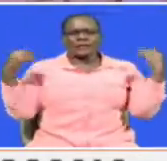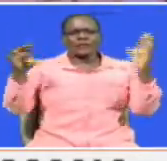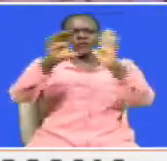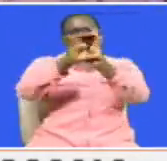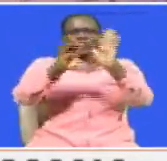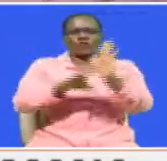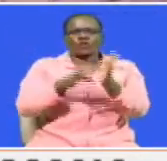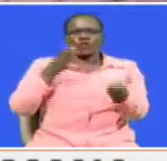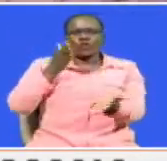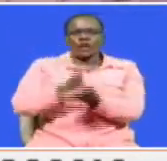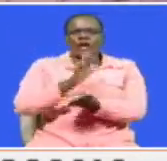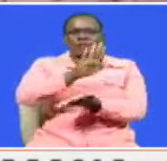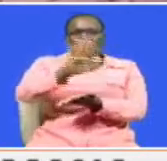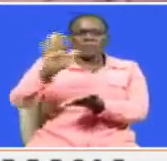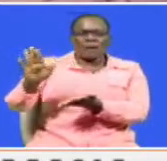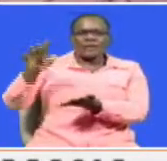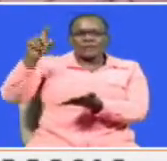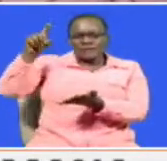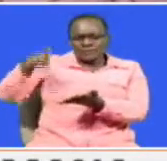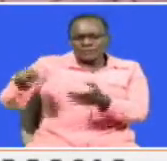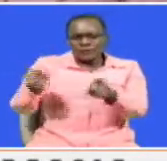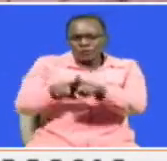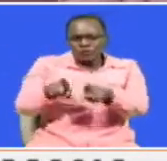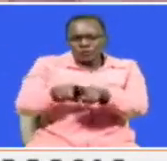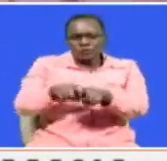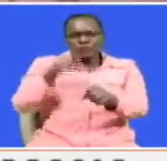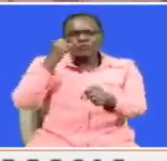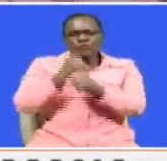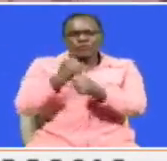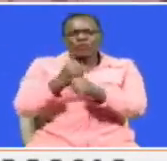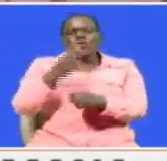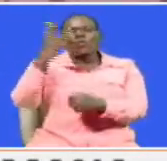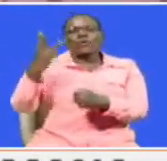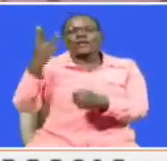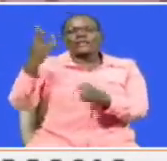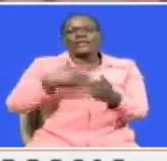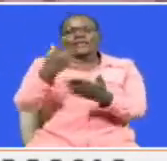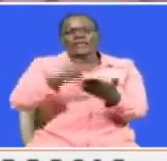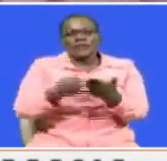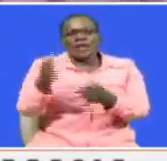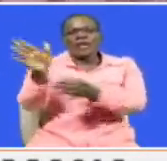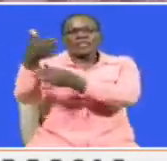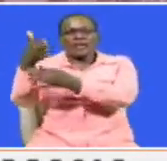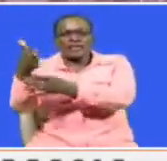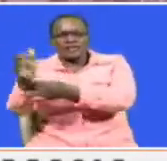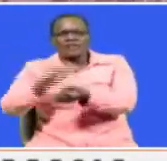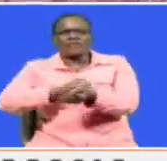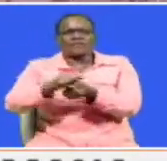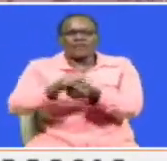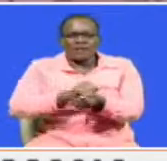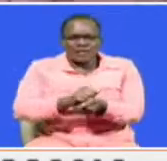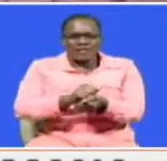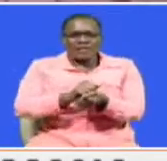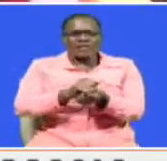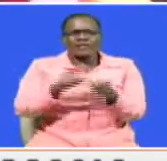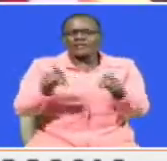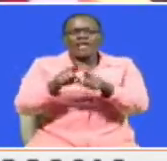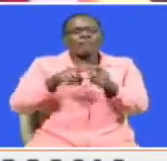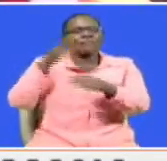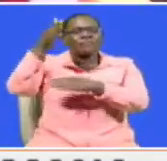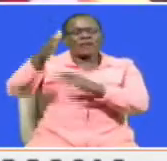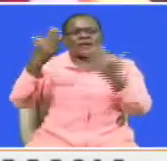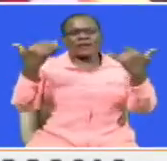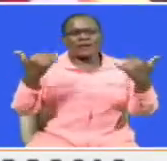constitutional right, and this they will do next week on Wednesday, on Thursday, on Friday, and even beyond.